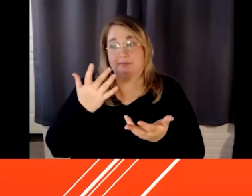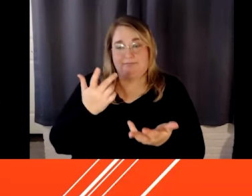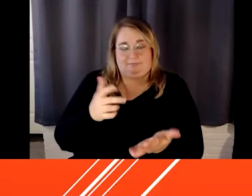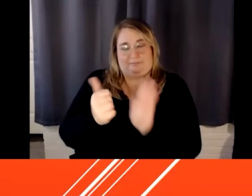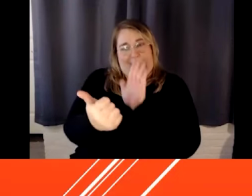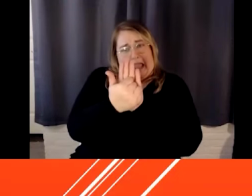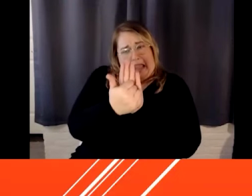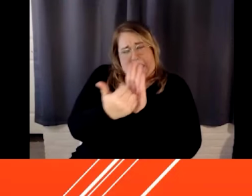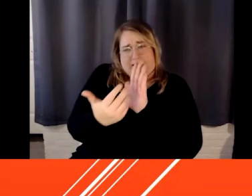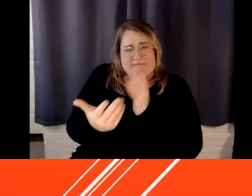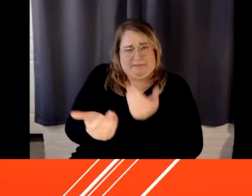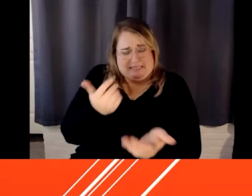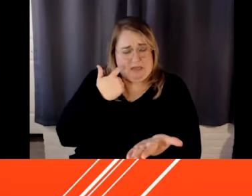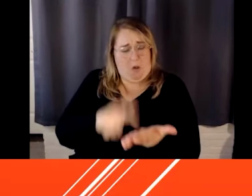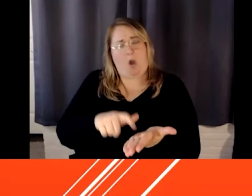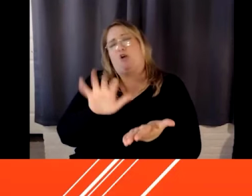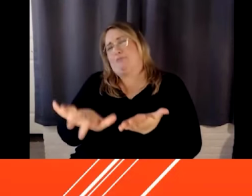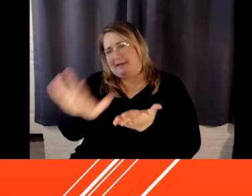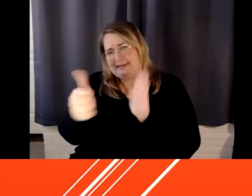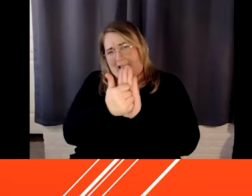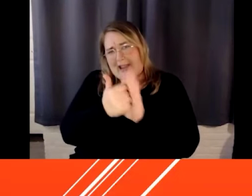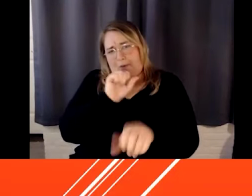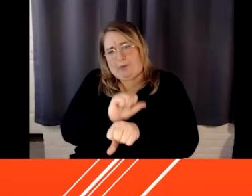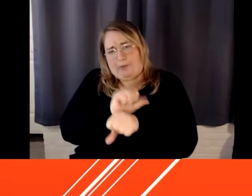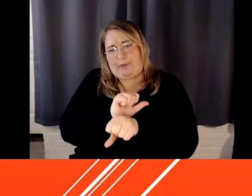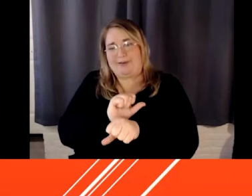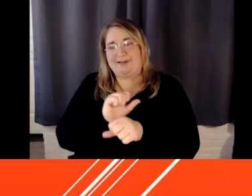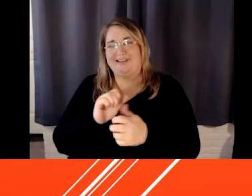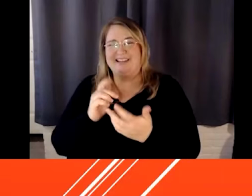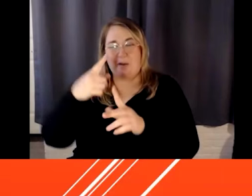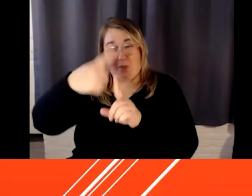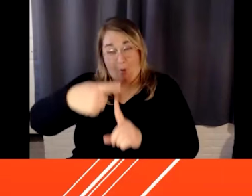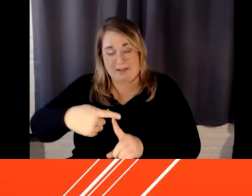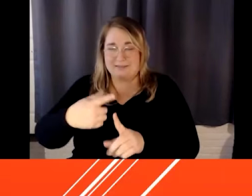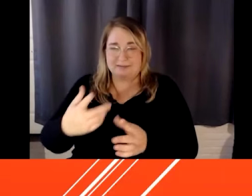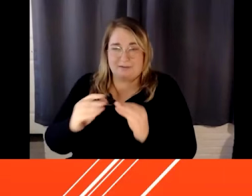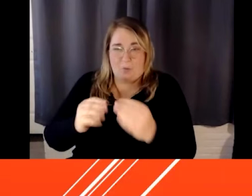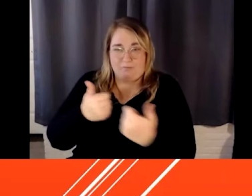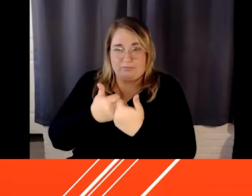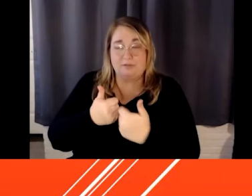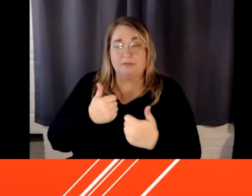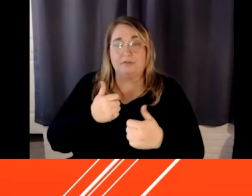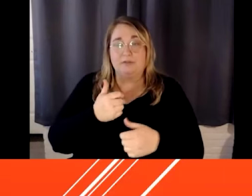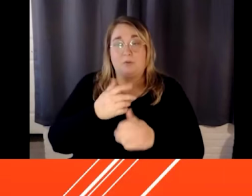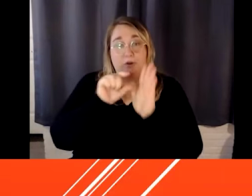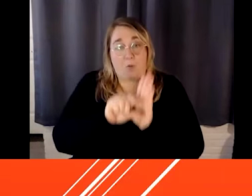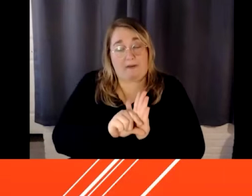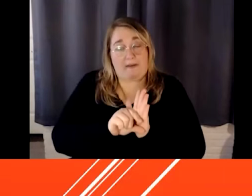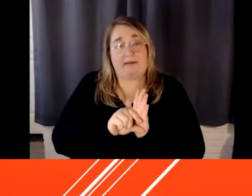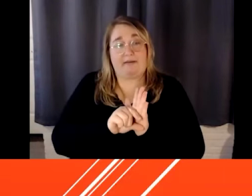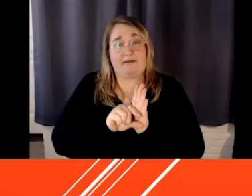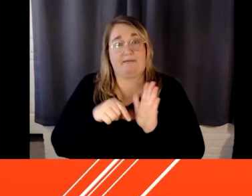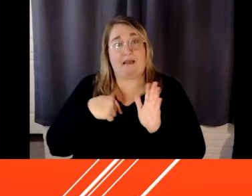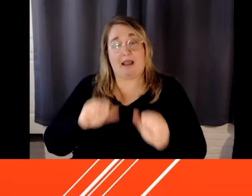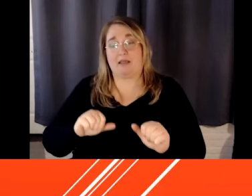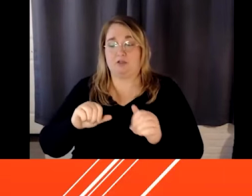hard to tell how many points is this thing worth. And so even with regrading, it cuts down. I can regrade something in 2